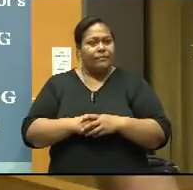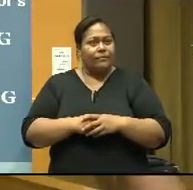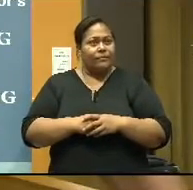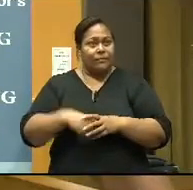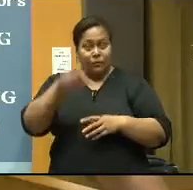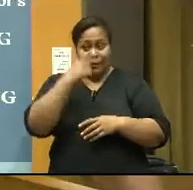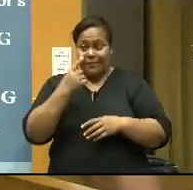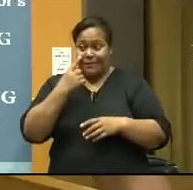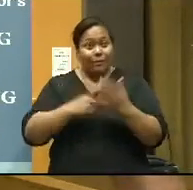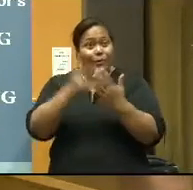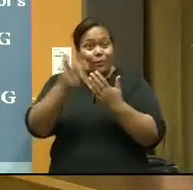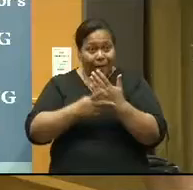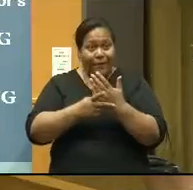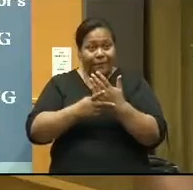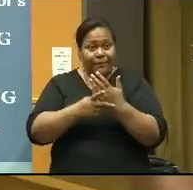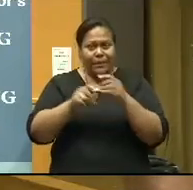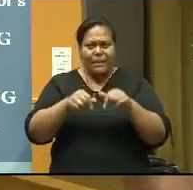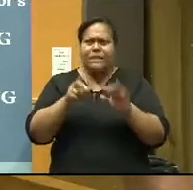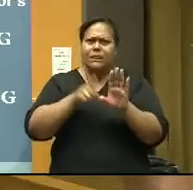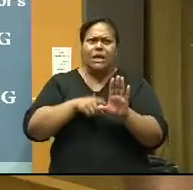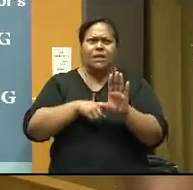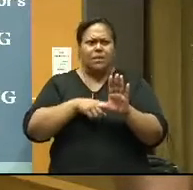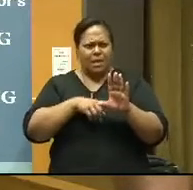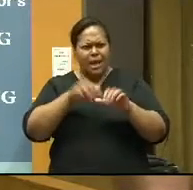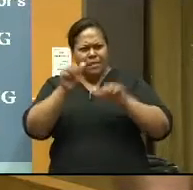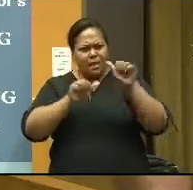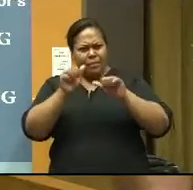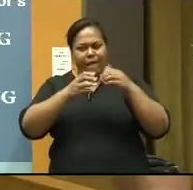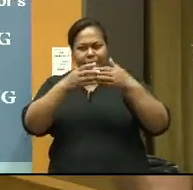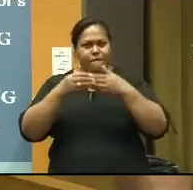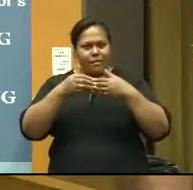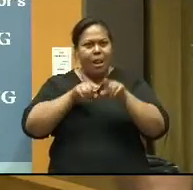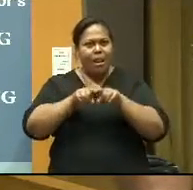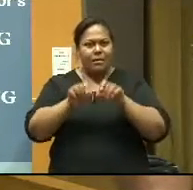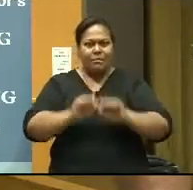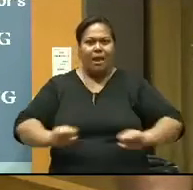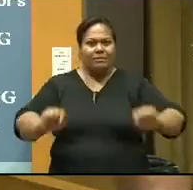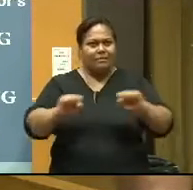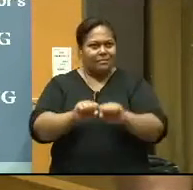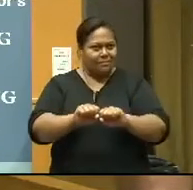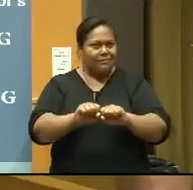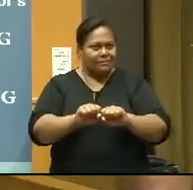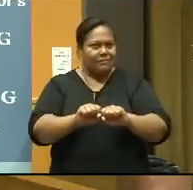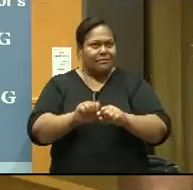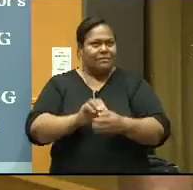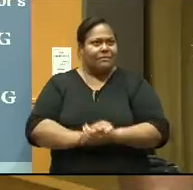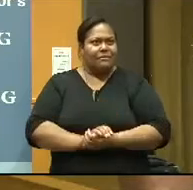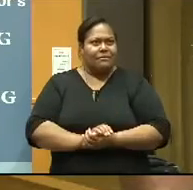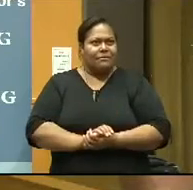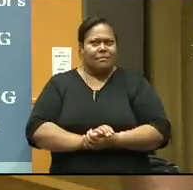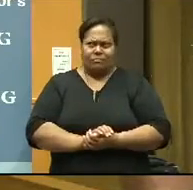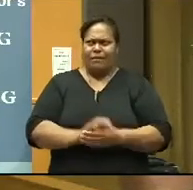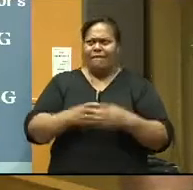As you see from the program, our theme this year is assessment in the flexible learning space. It's no secret to anyone in this room